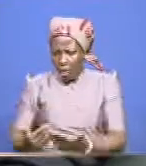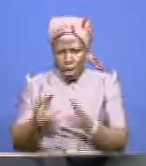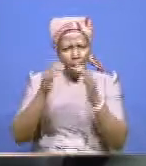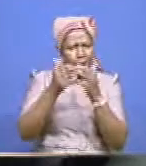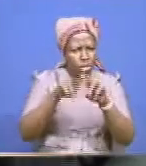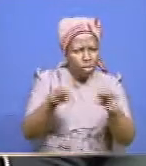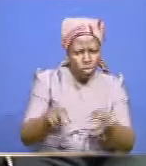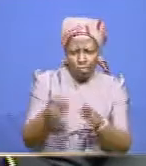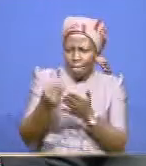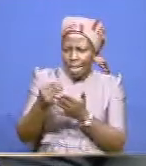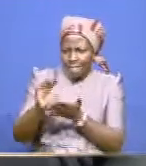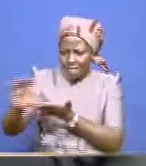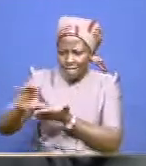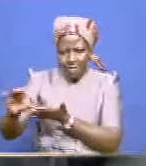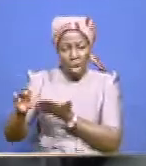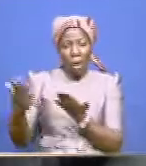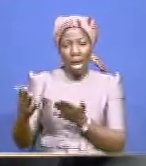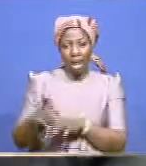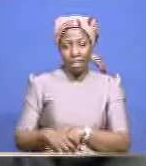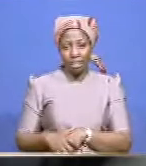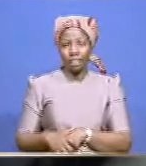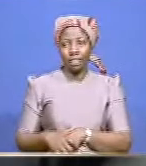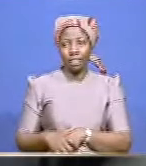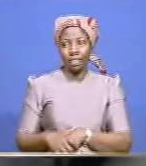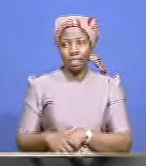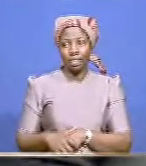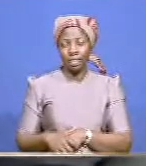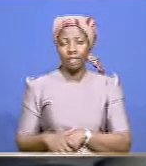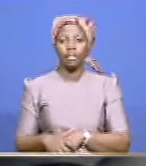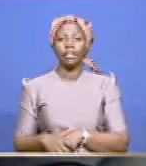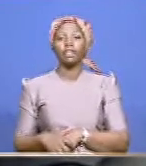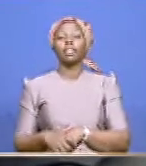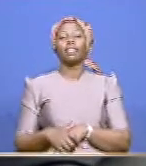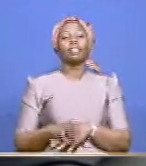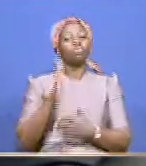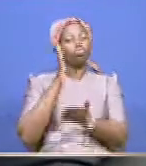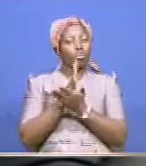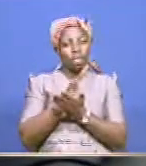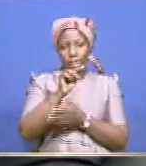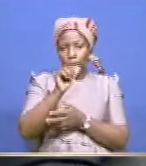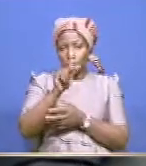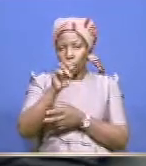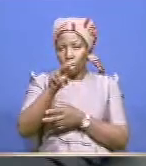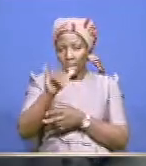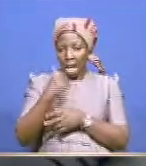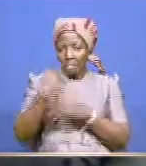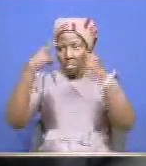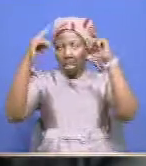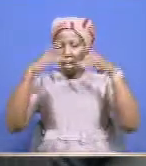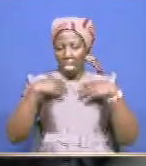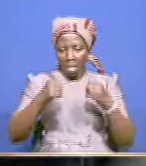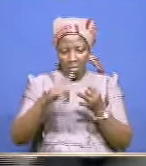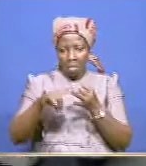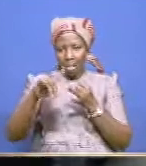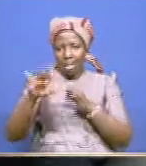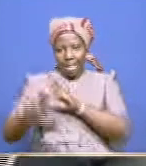which are allocated to the national government? Why is the national government interested in the county government function? The fact that Makueni has succeeded in health, or Kirinyaga has succeeded